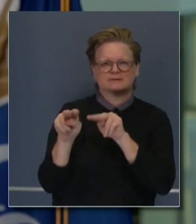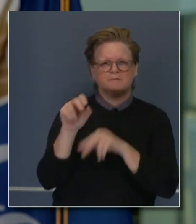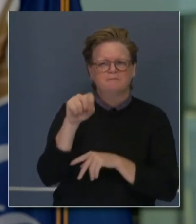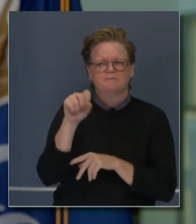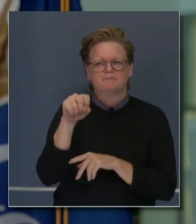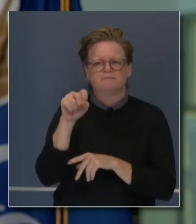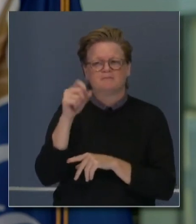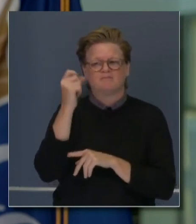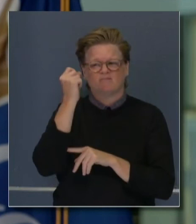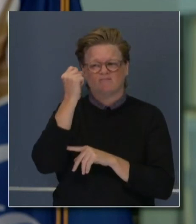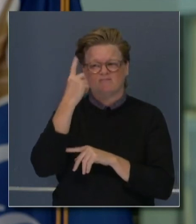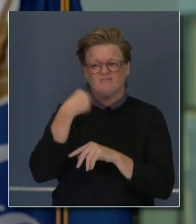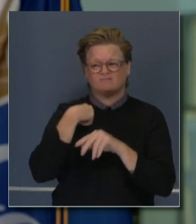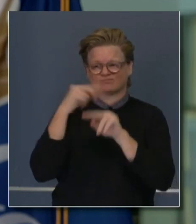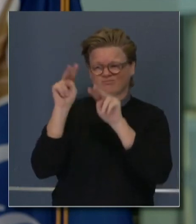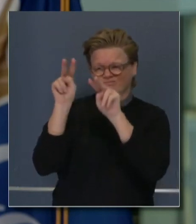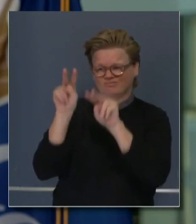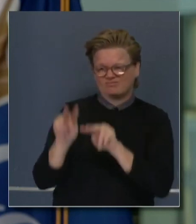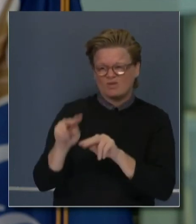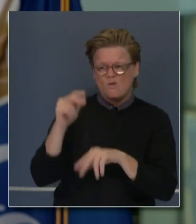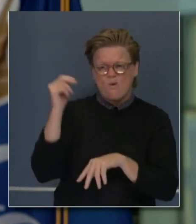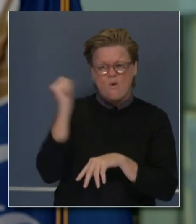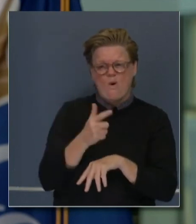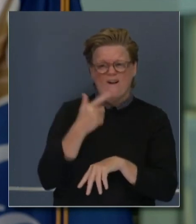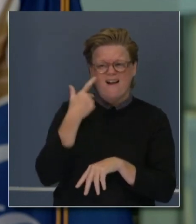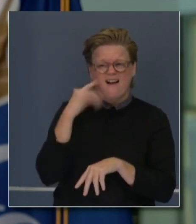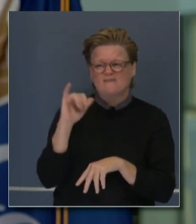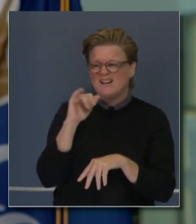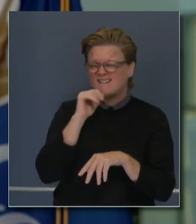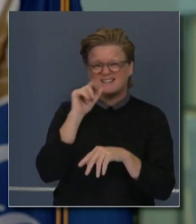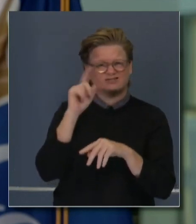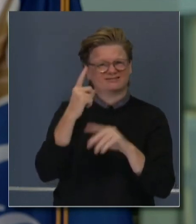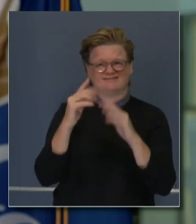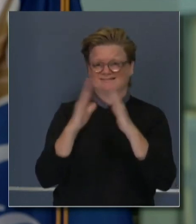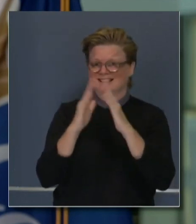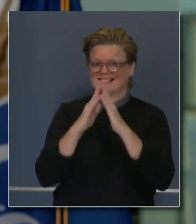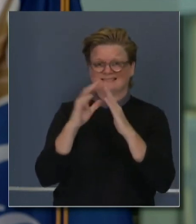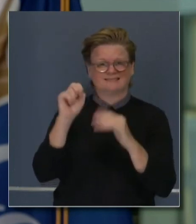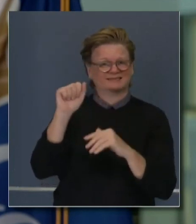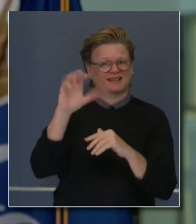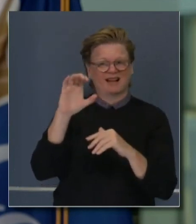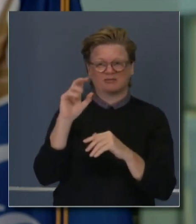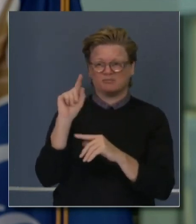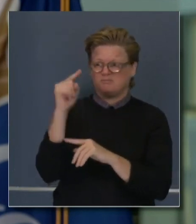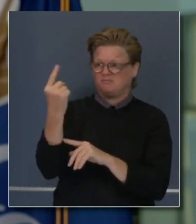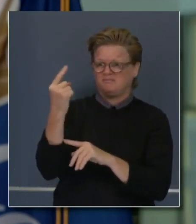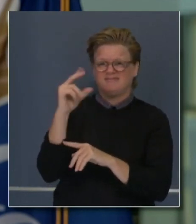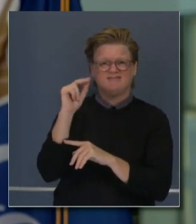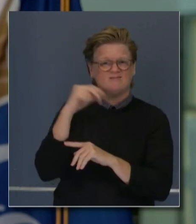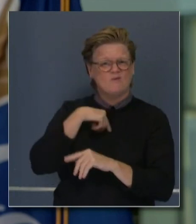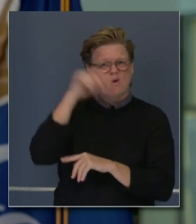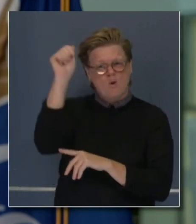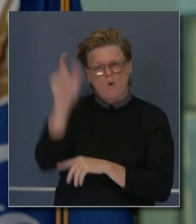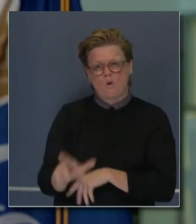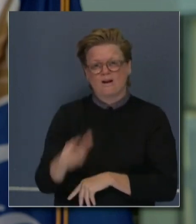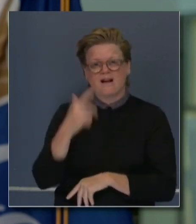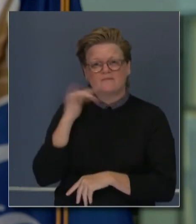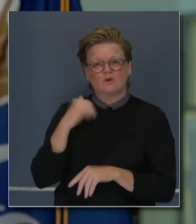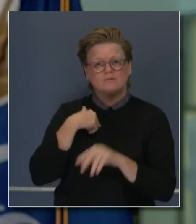there are protests of every different stripe and size, quite literally happening all across our